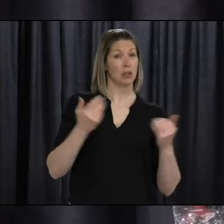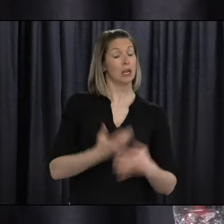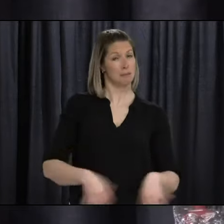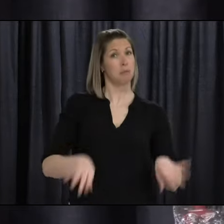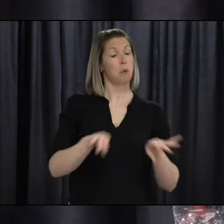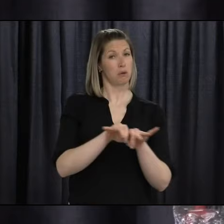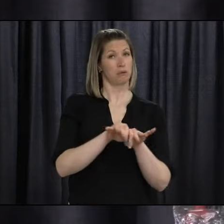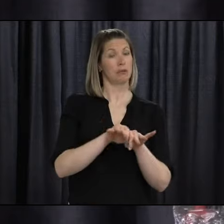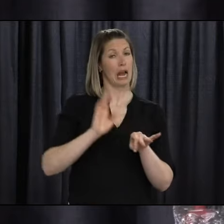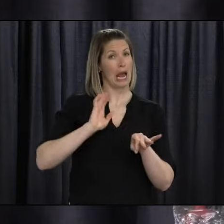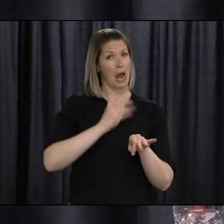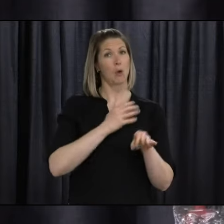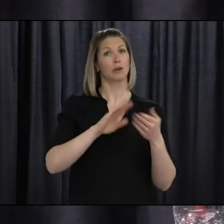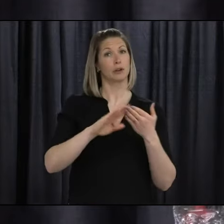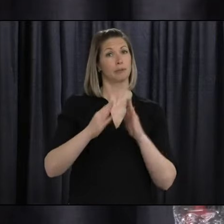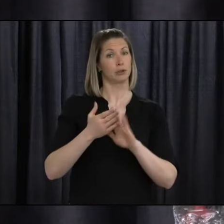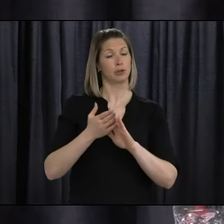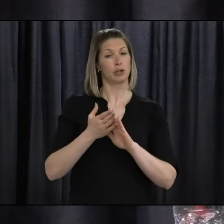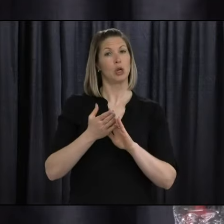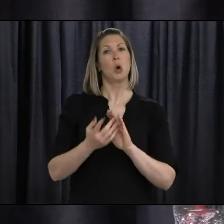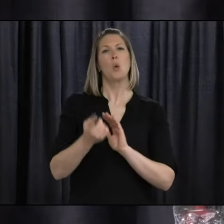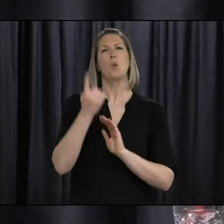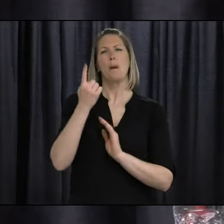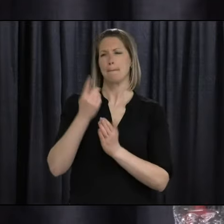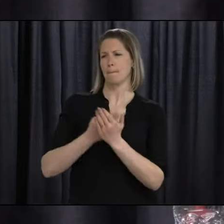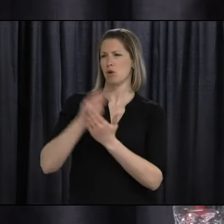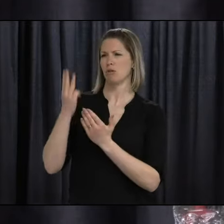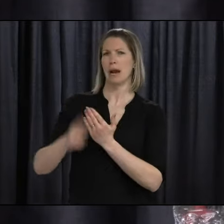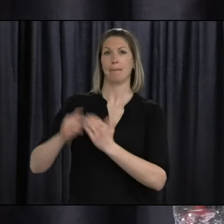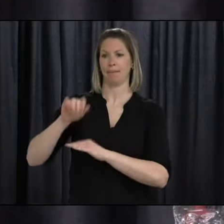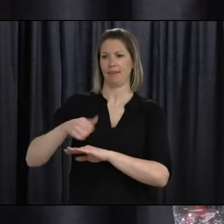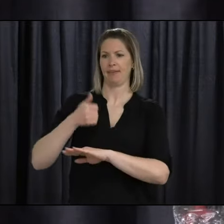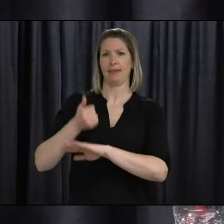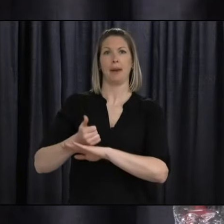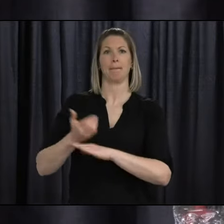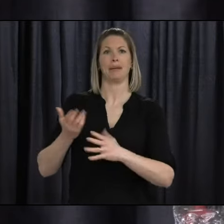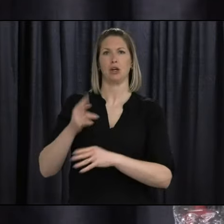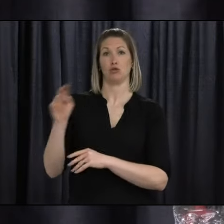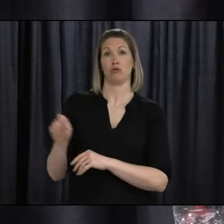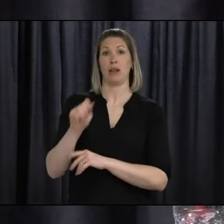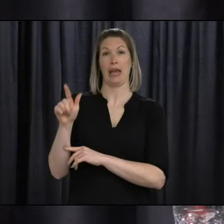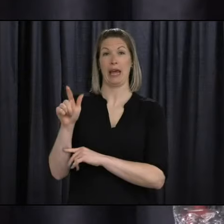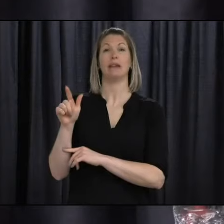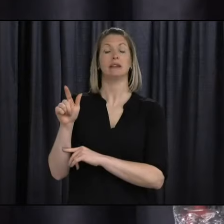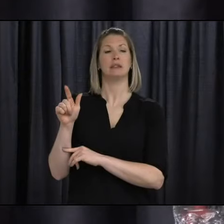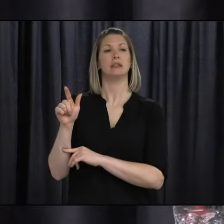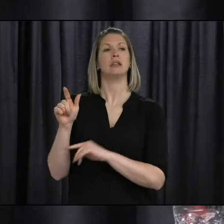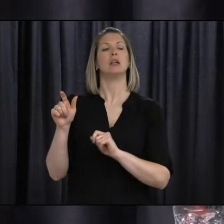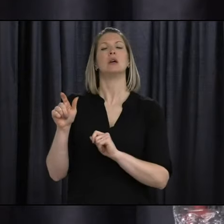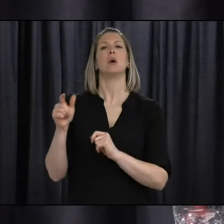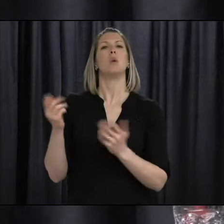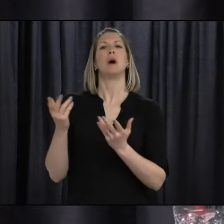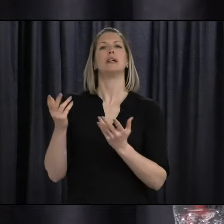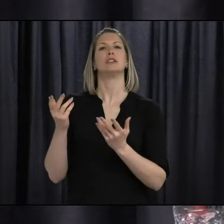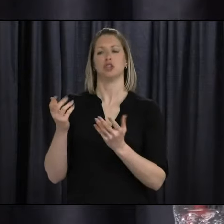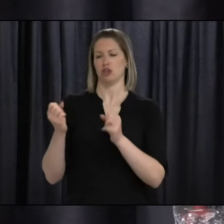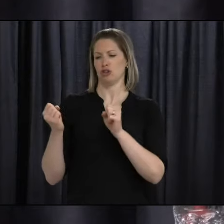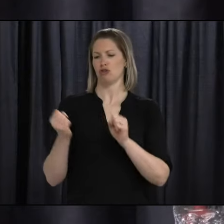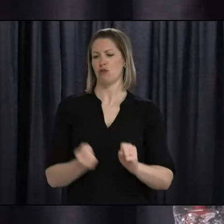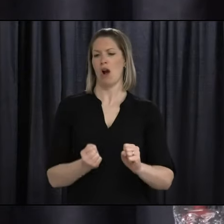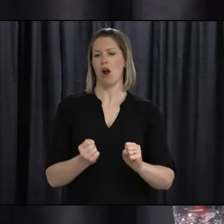been established here and pioneered here, which has now become sought after in other jurisdictions, is called Strongest